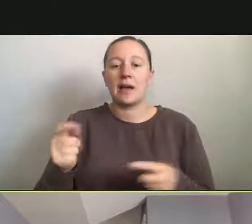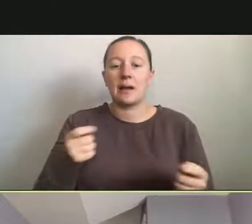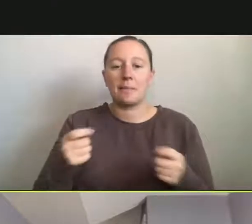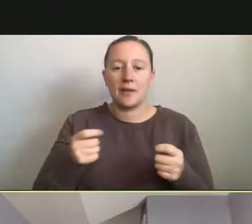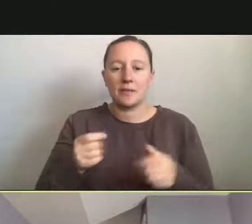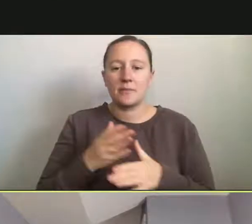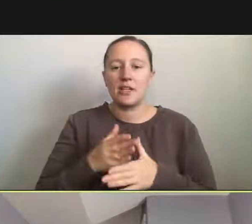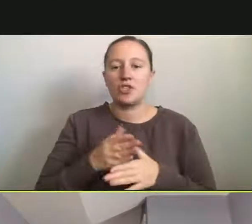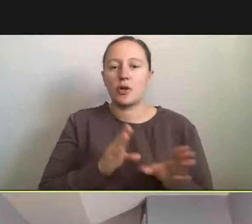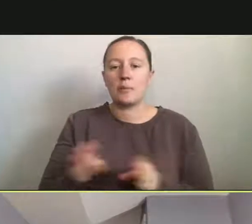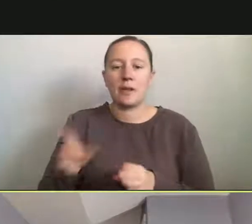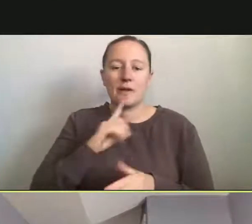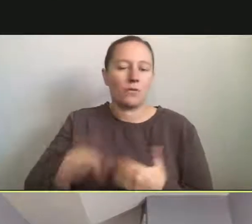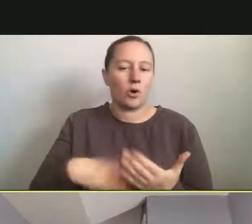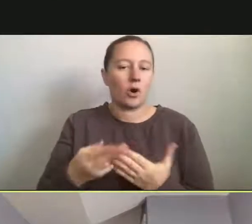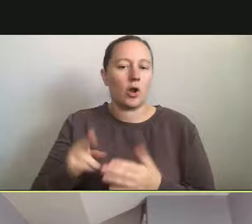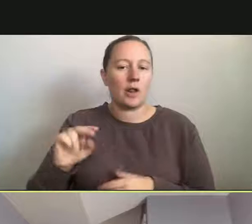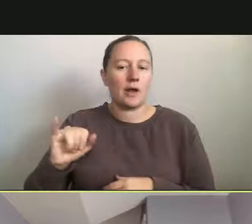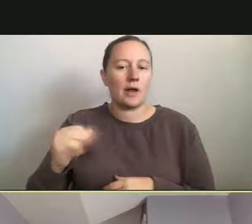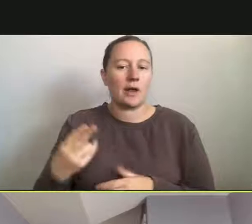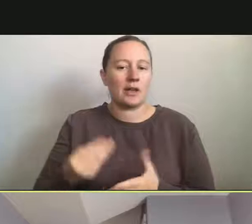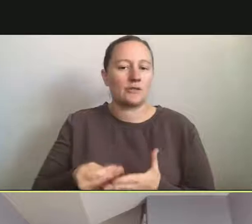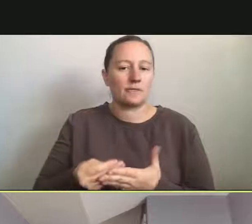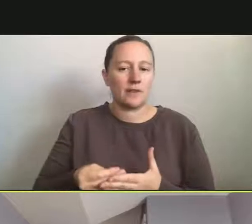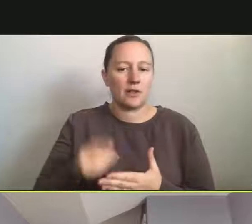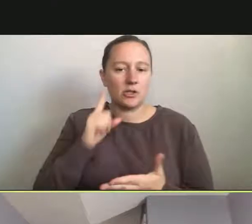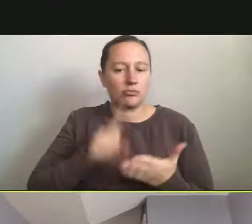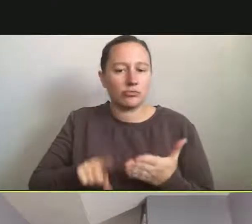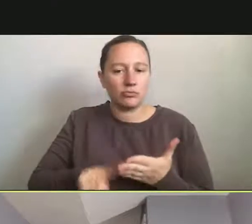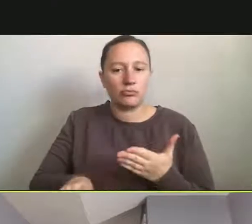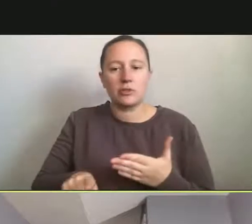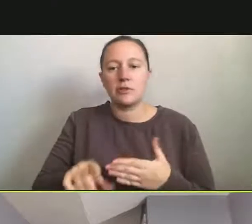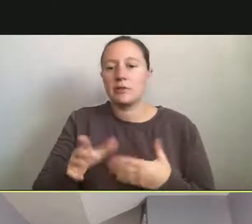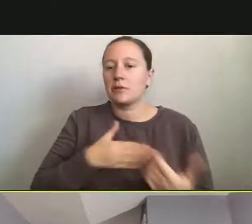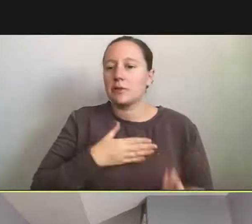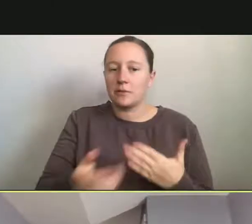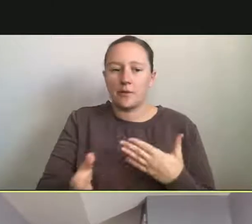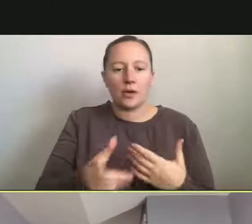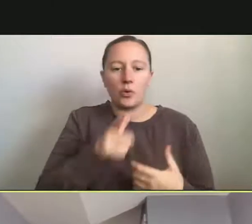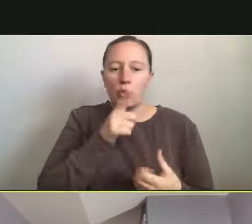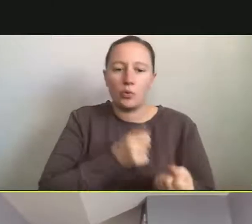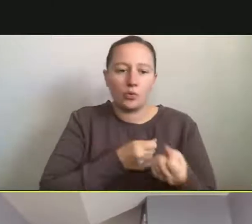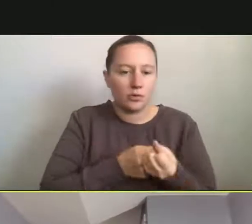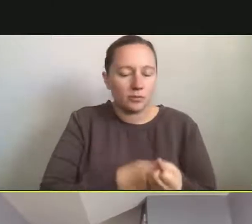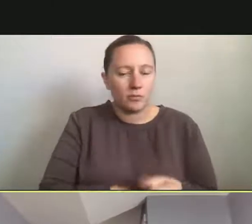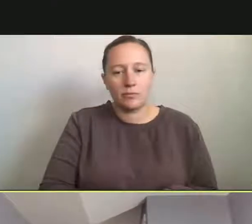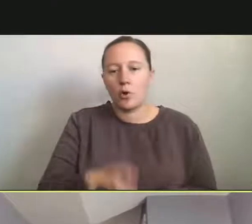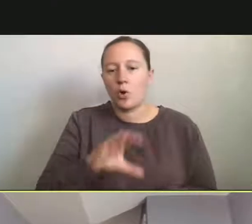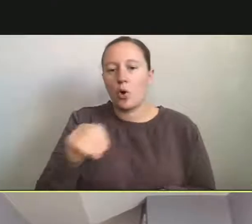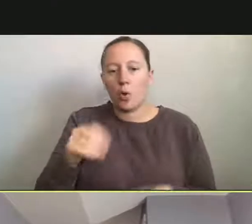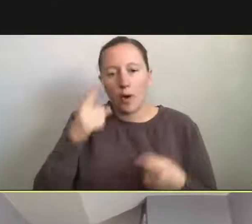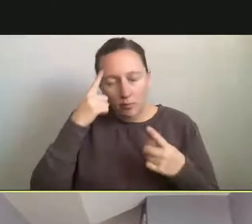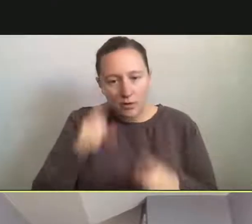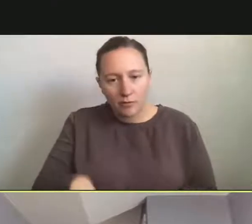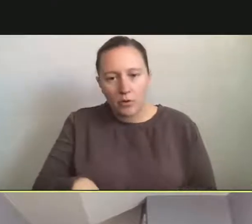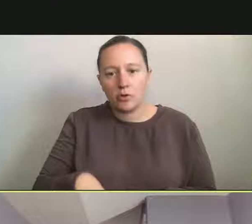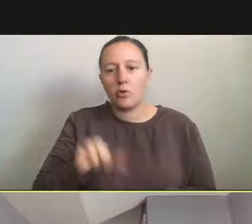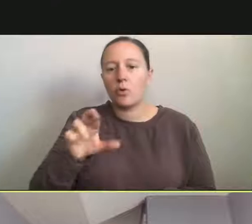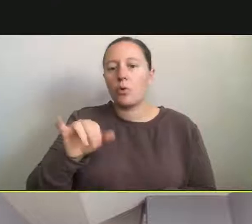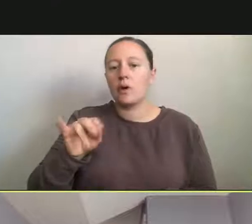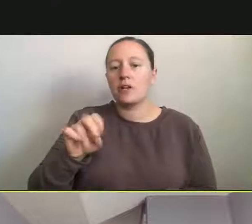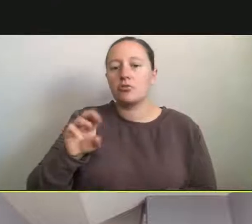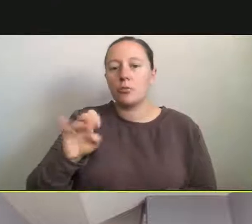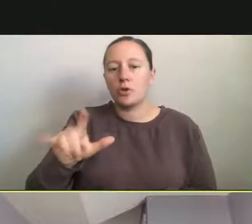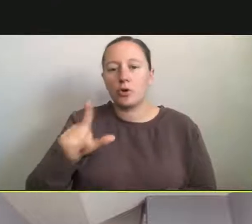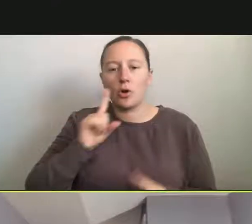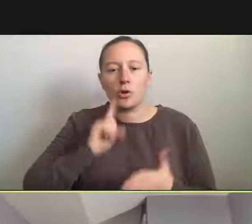sharing plan for all NIH-funded research, whether it's supported by grant, contract, cooperative agreement, or is conducted by the intramural research